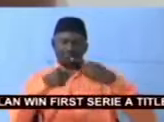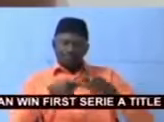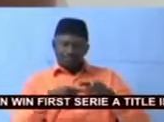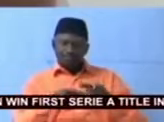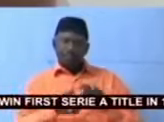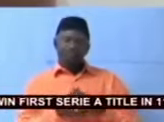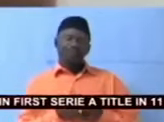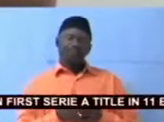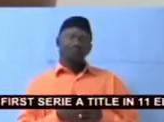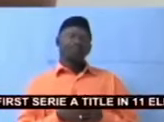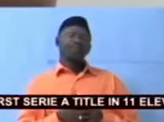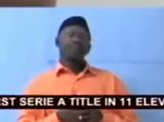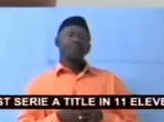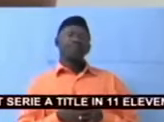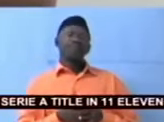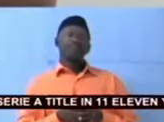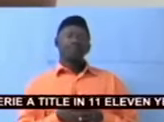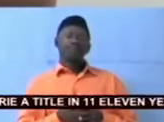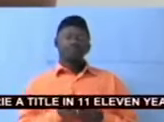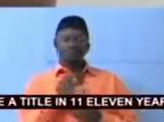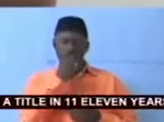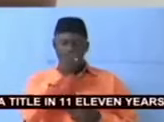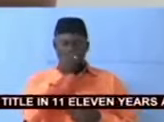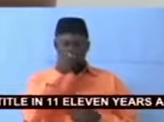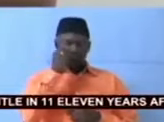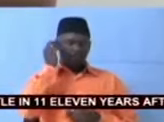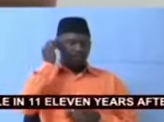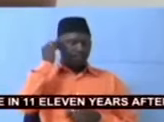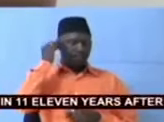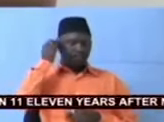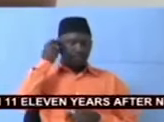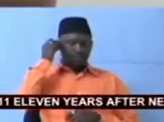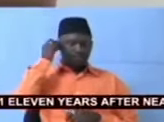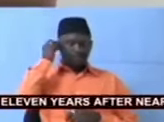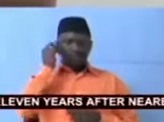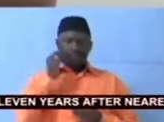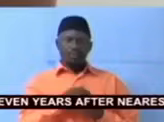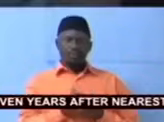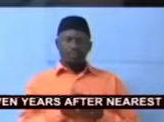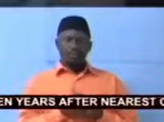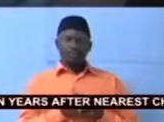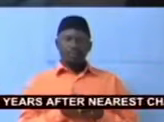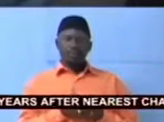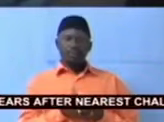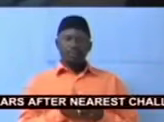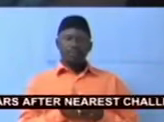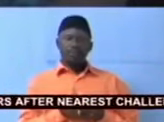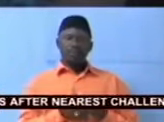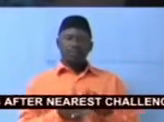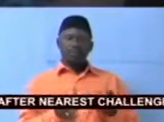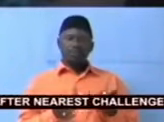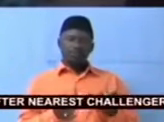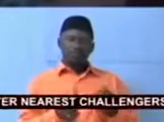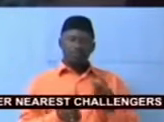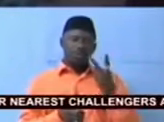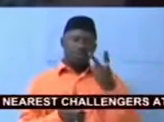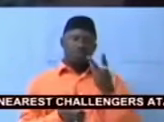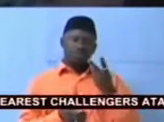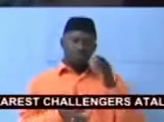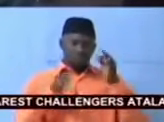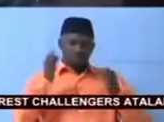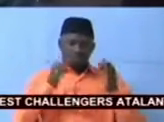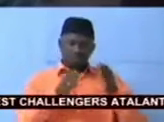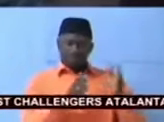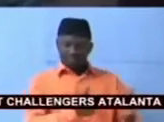So the two counts were already behind us ñaari até tuma yi nak yoy tamen ñu ci sun